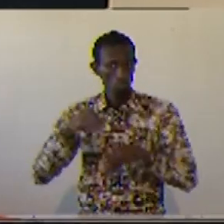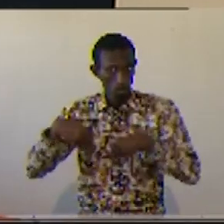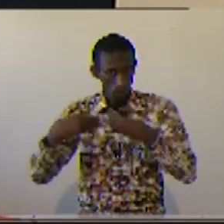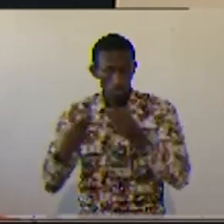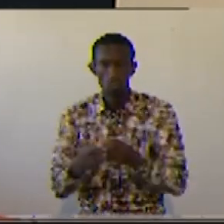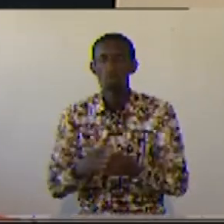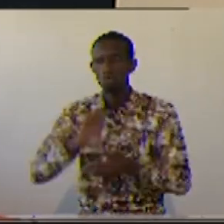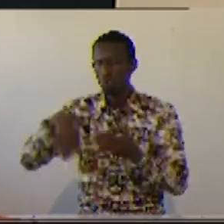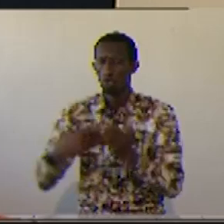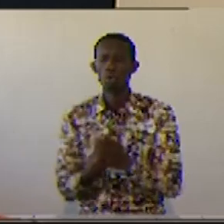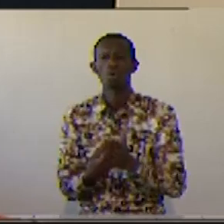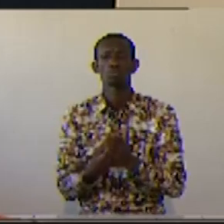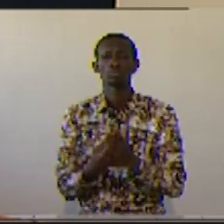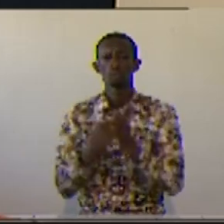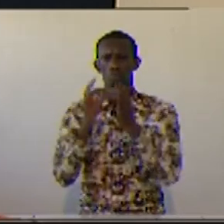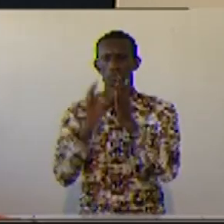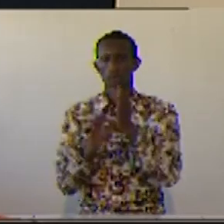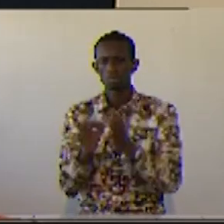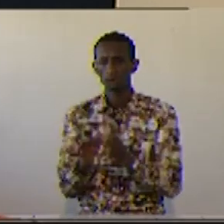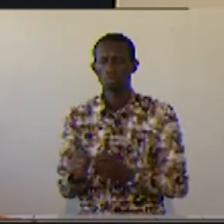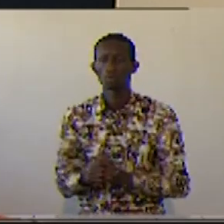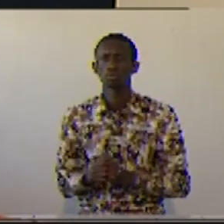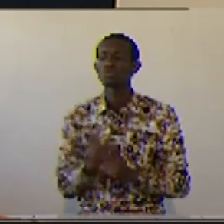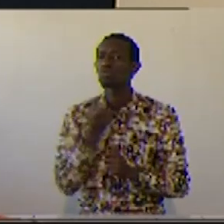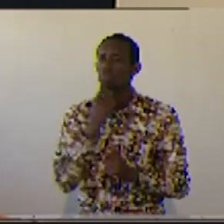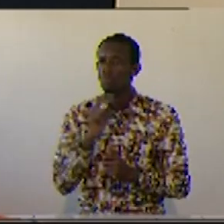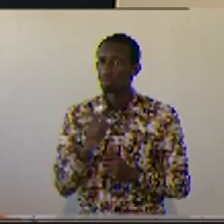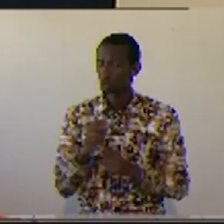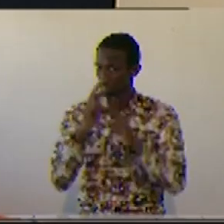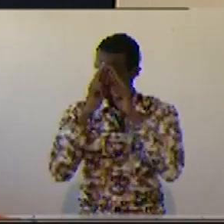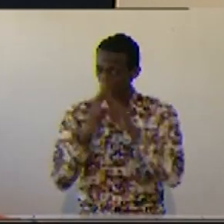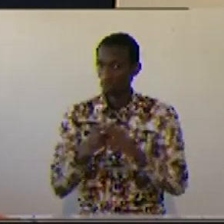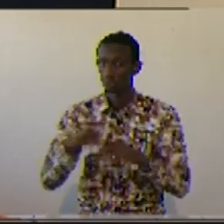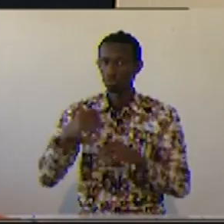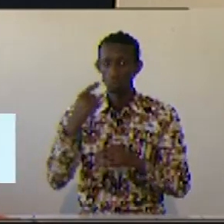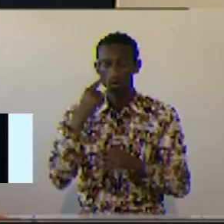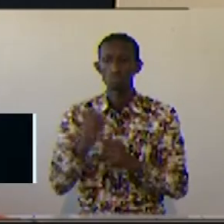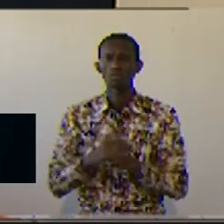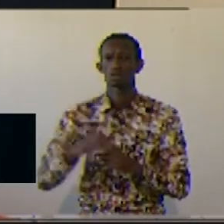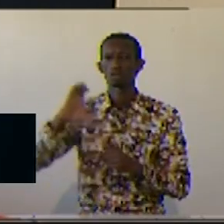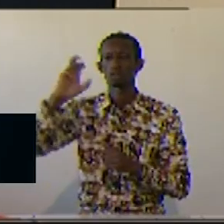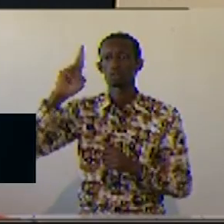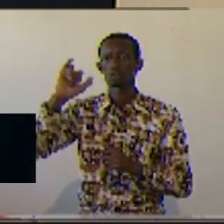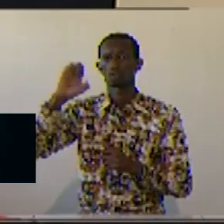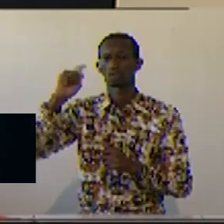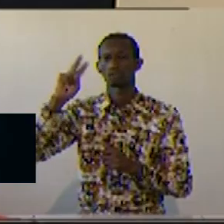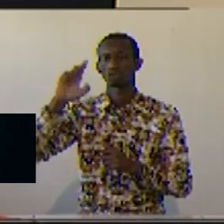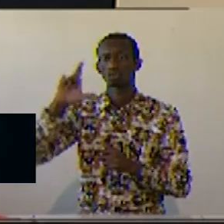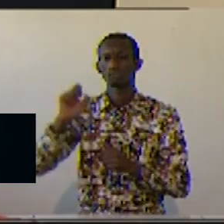steps we have to respect so as to get these crystals of copper sulfate.